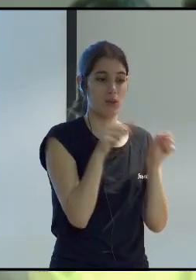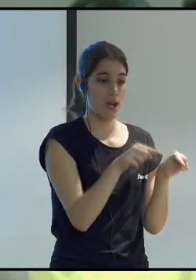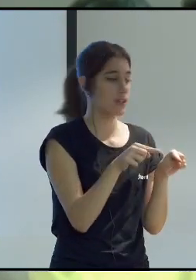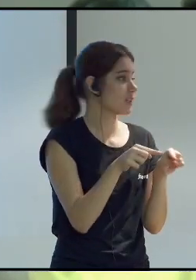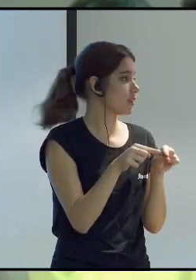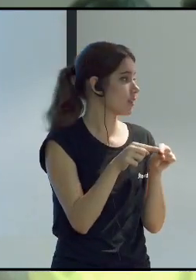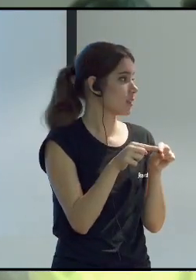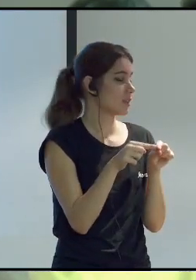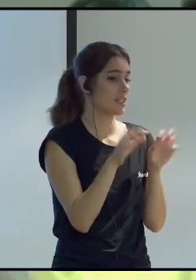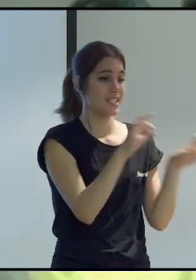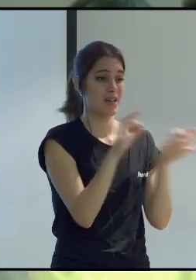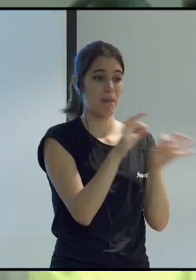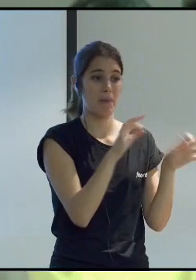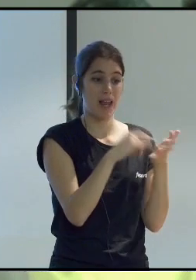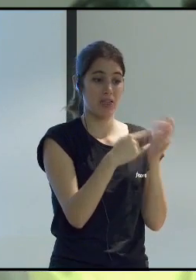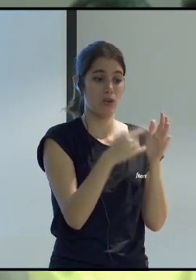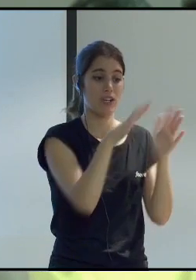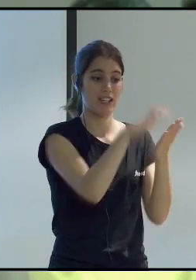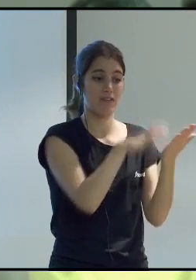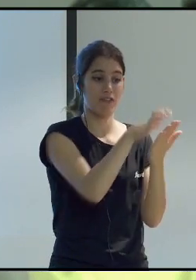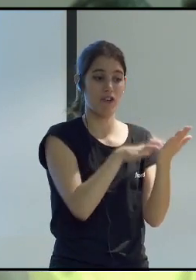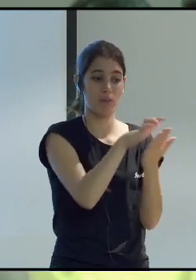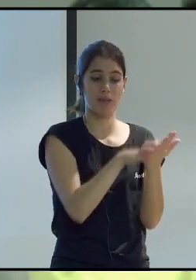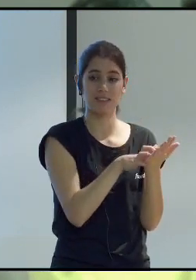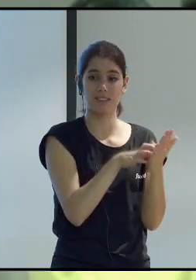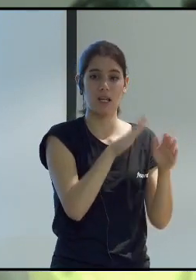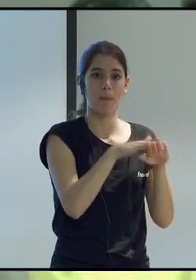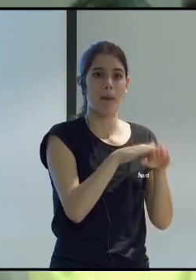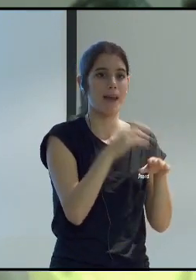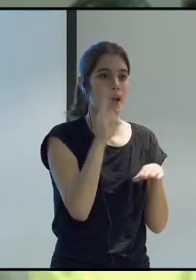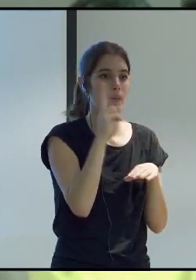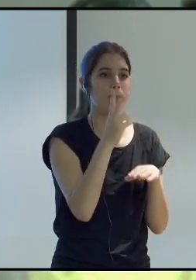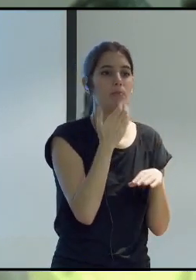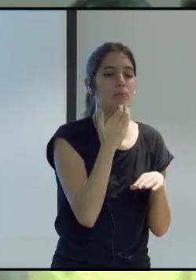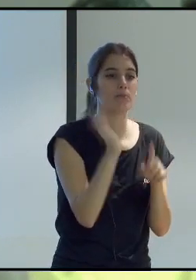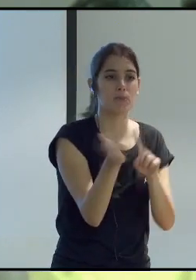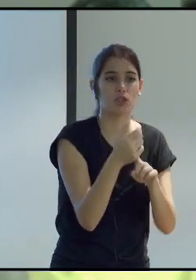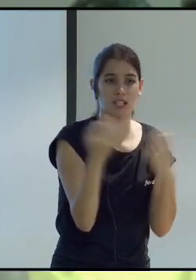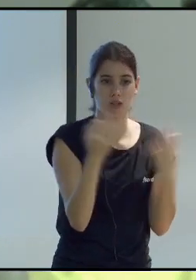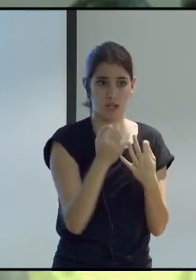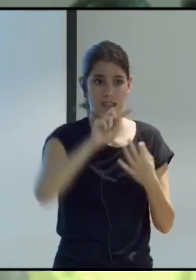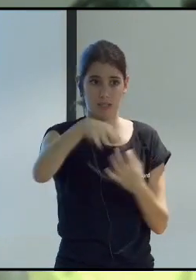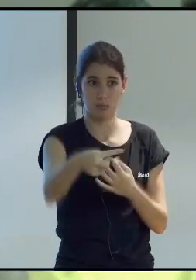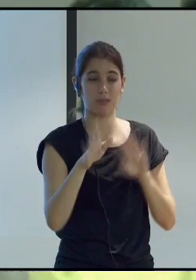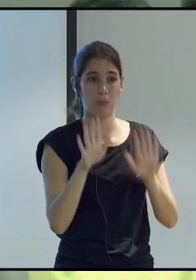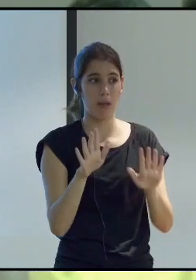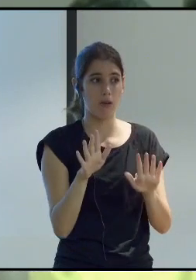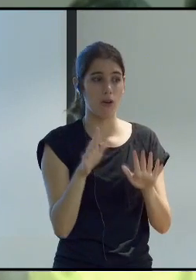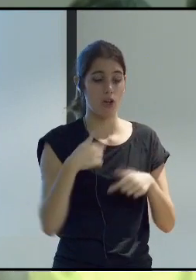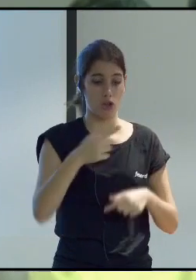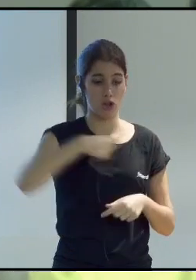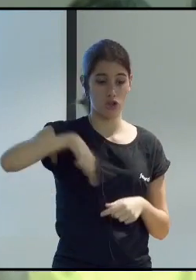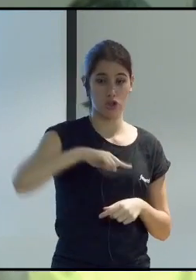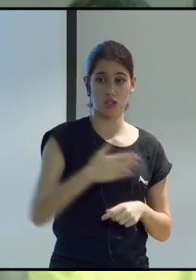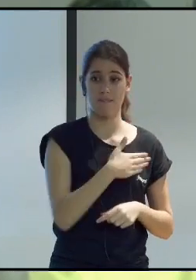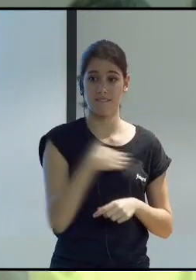report on what they achieved already, but we really want them for the next disability strategy to make it